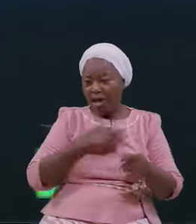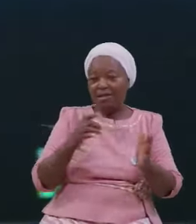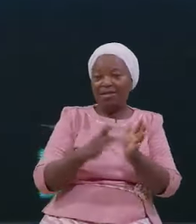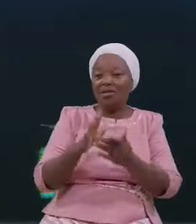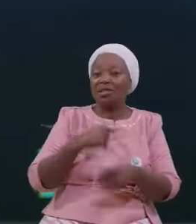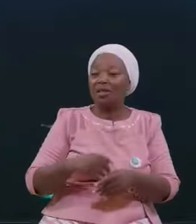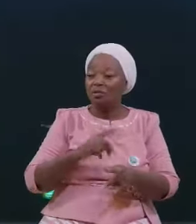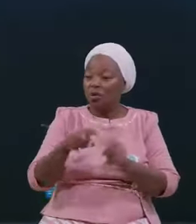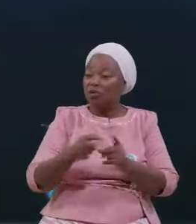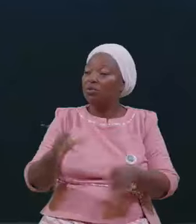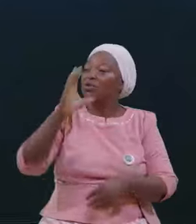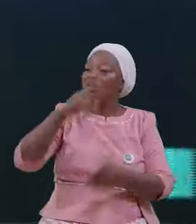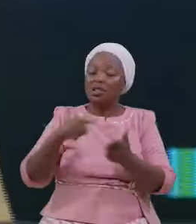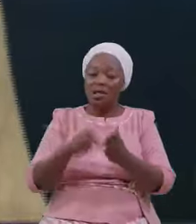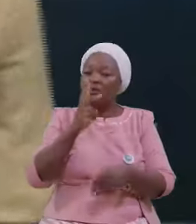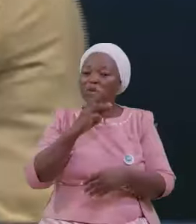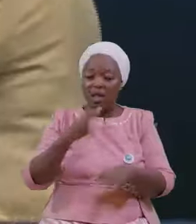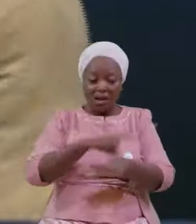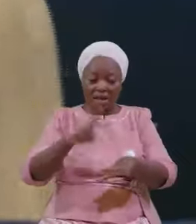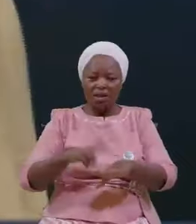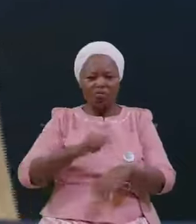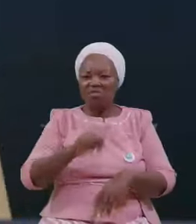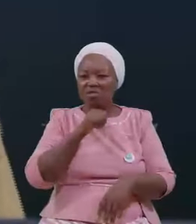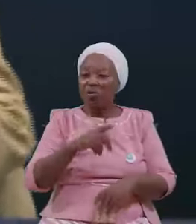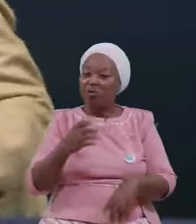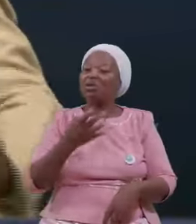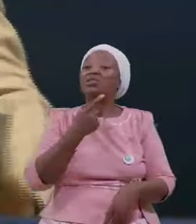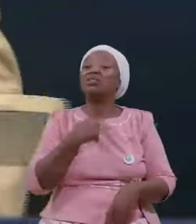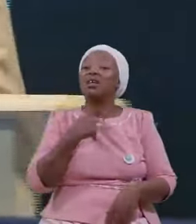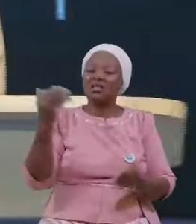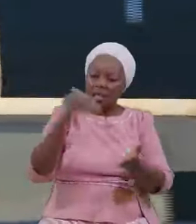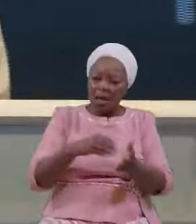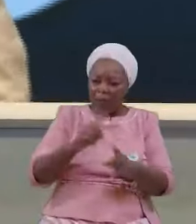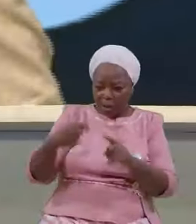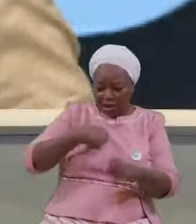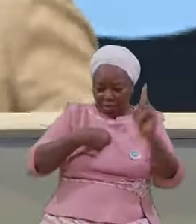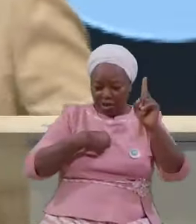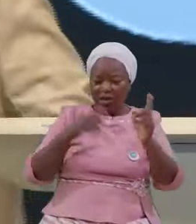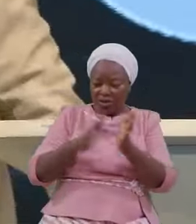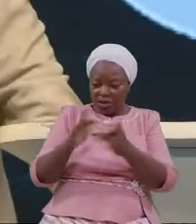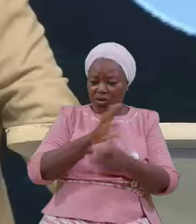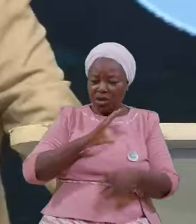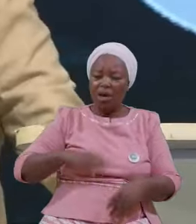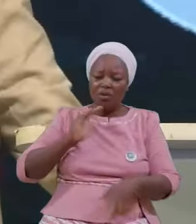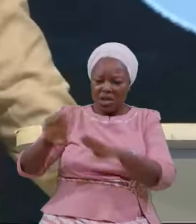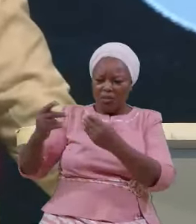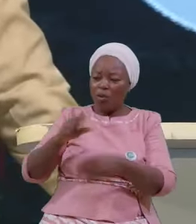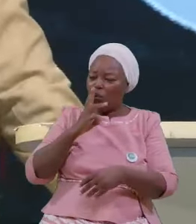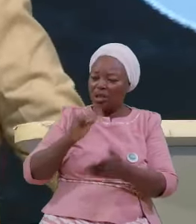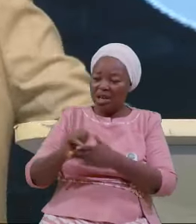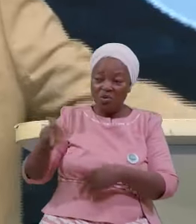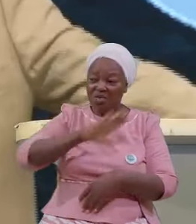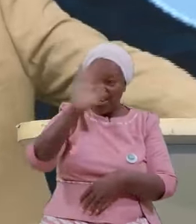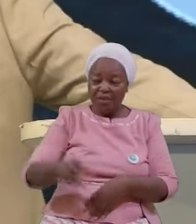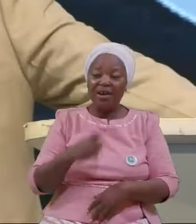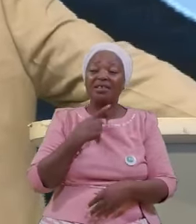you'll thirst again. But I'm going to give you water that you will not thirst for the